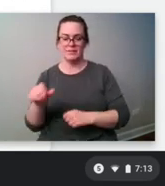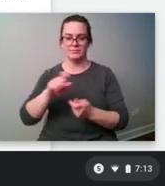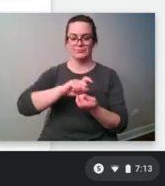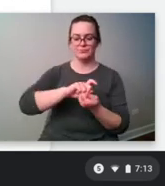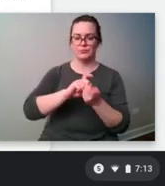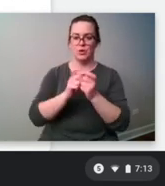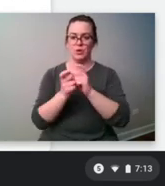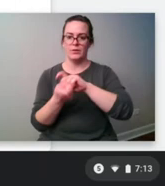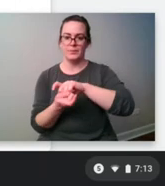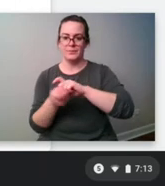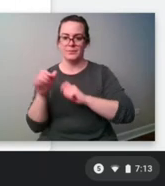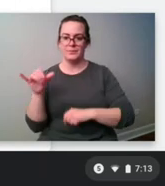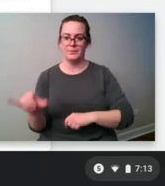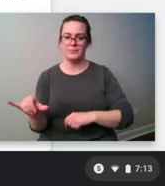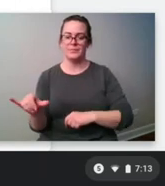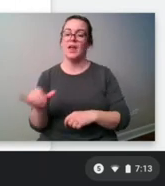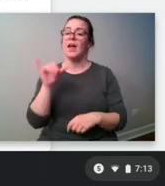stay.